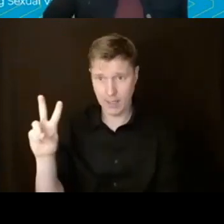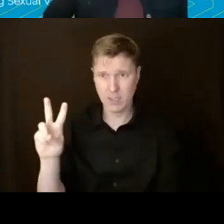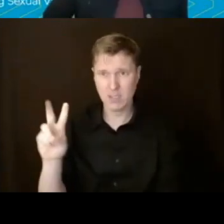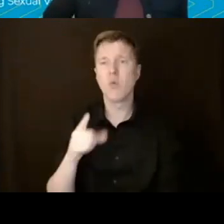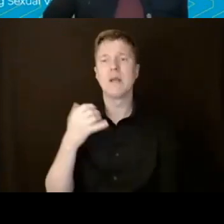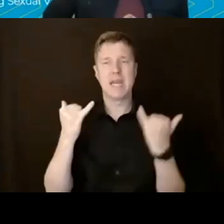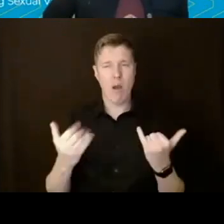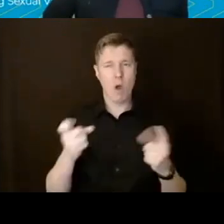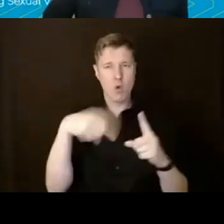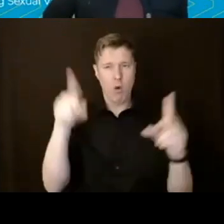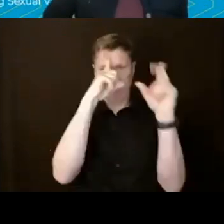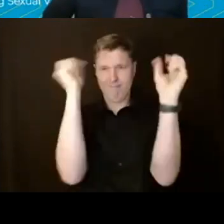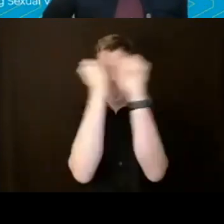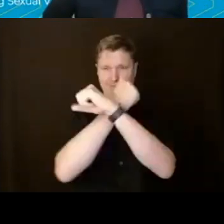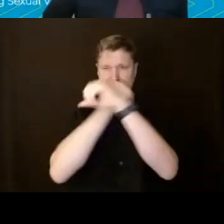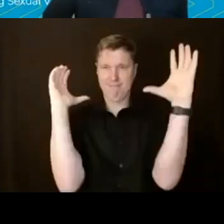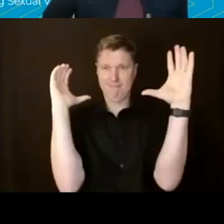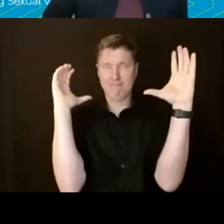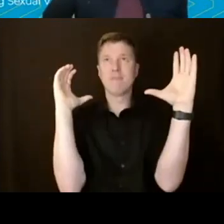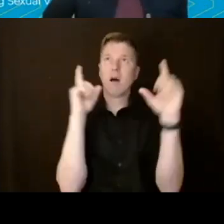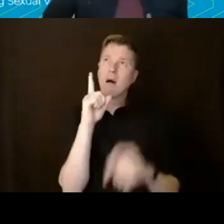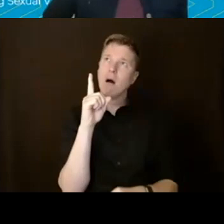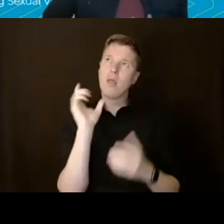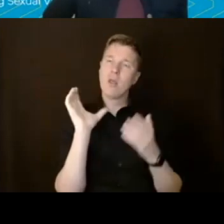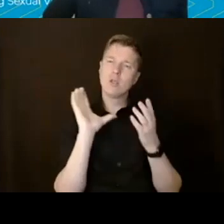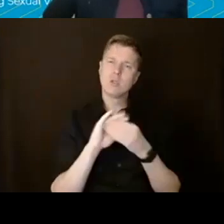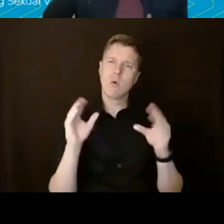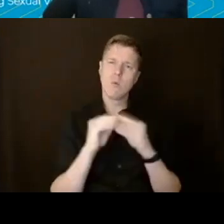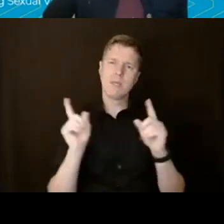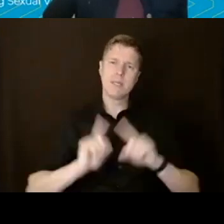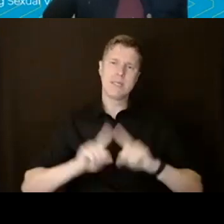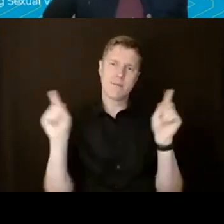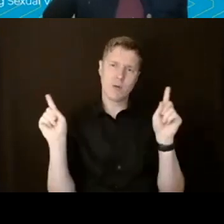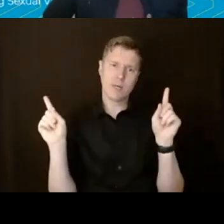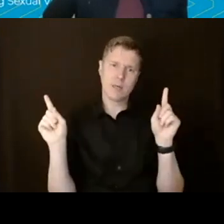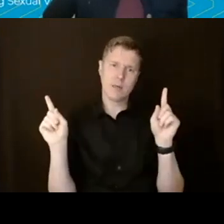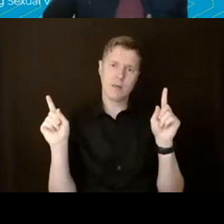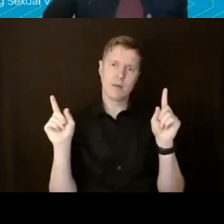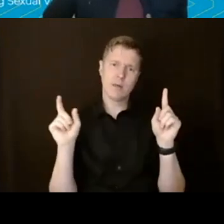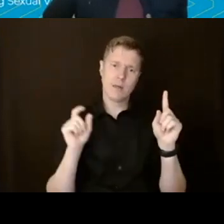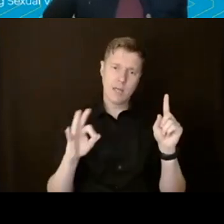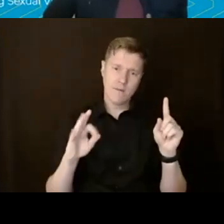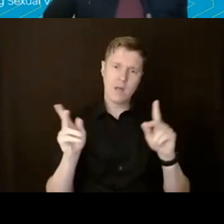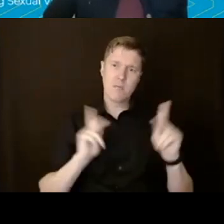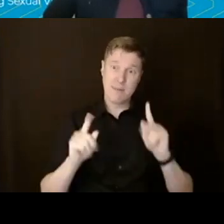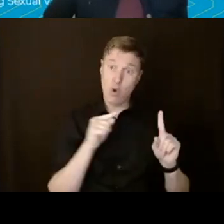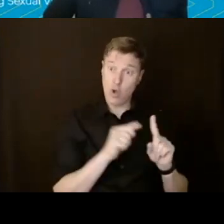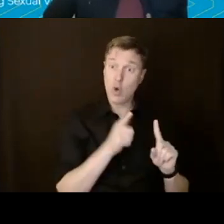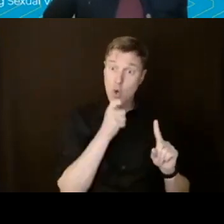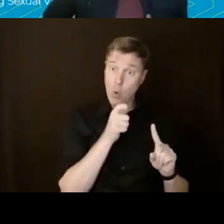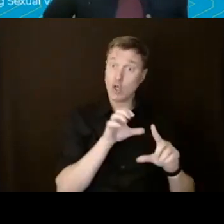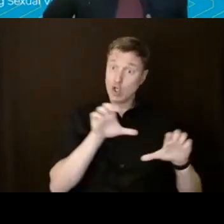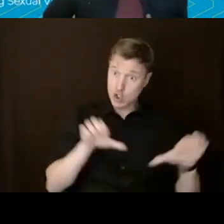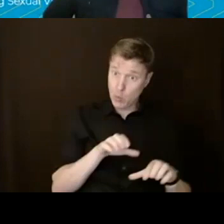imagination, how would the story be different if offenders knew that people will always report and always be